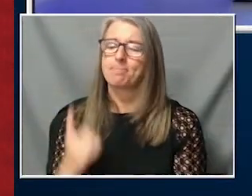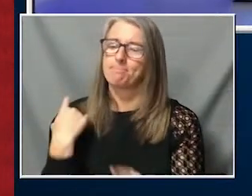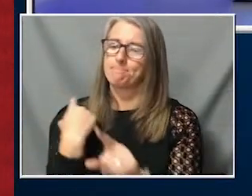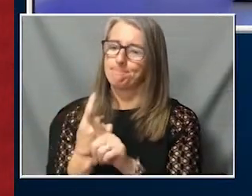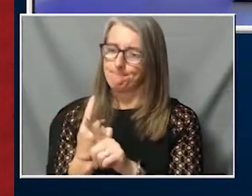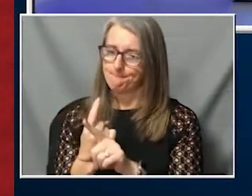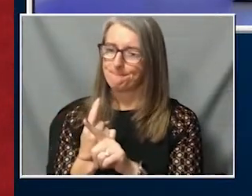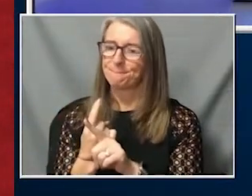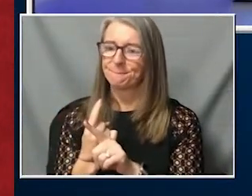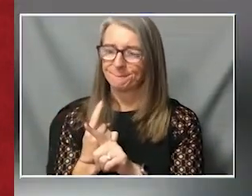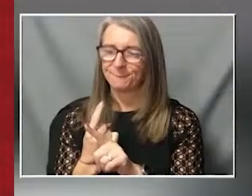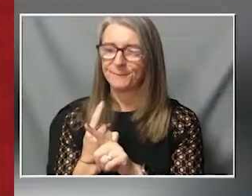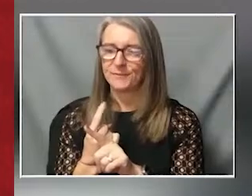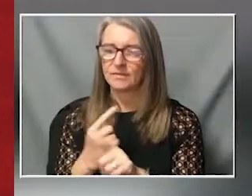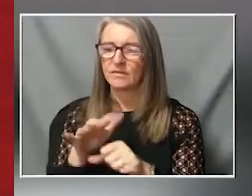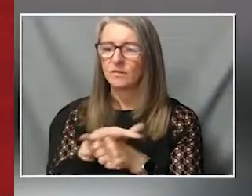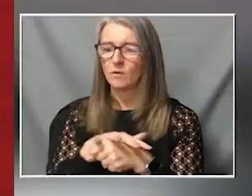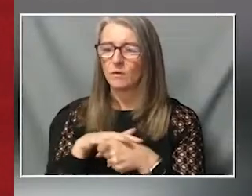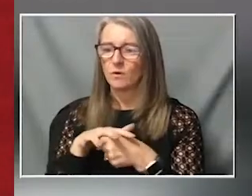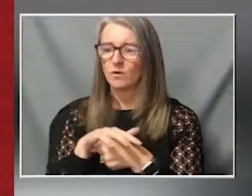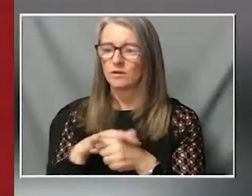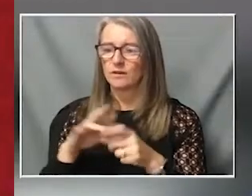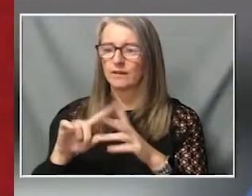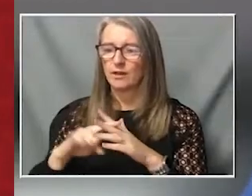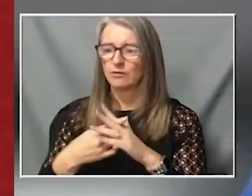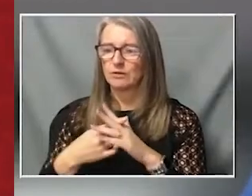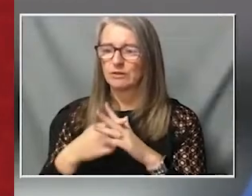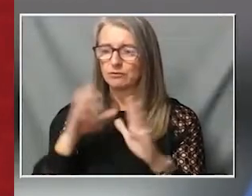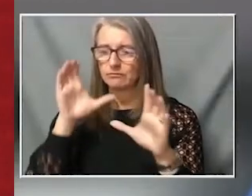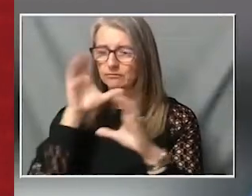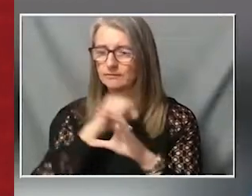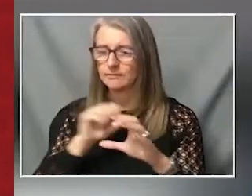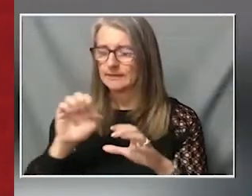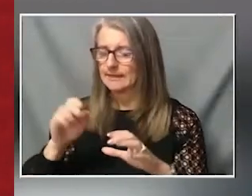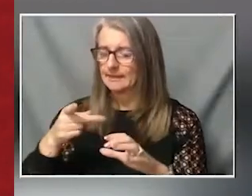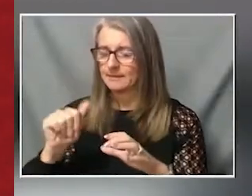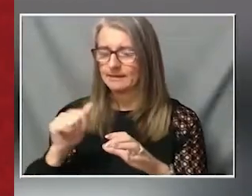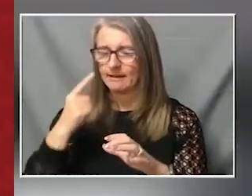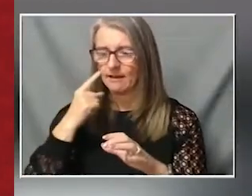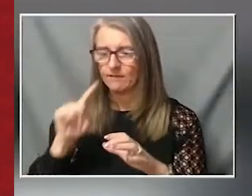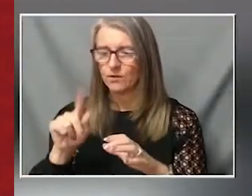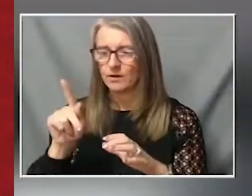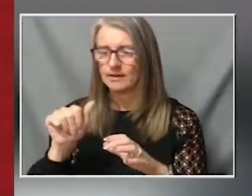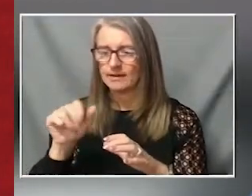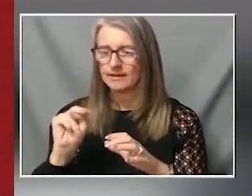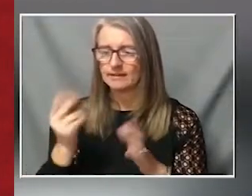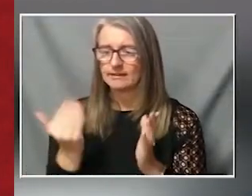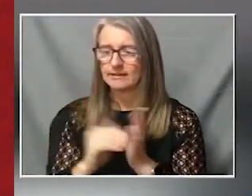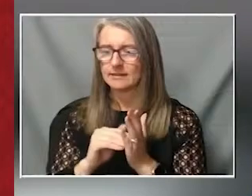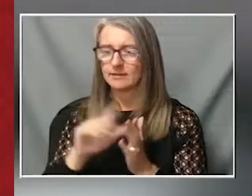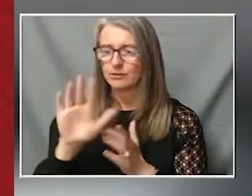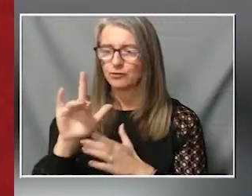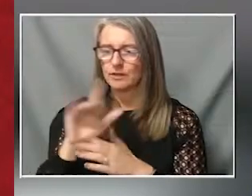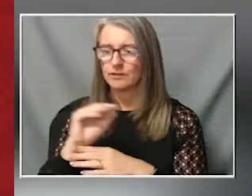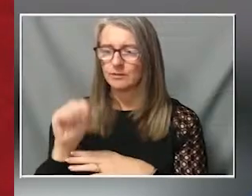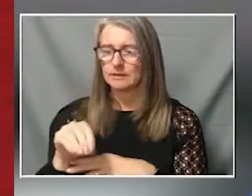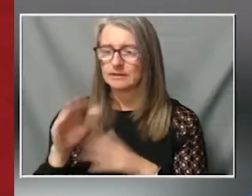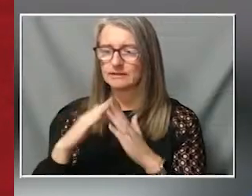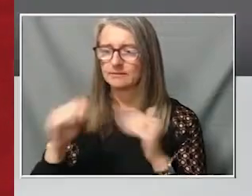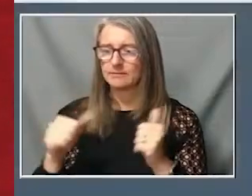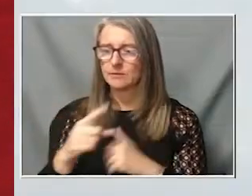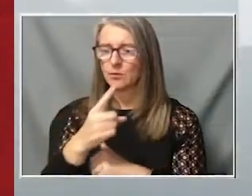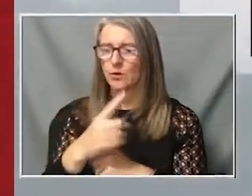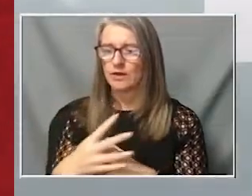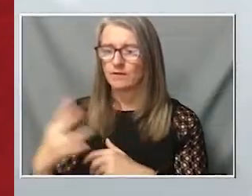Correct. And locally, the original estimate by EPA for Kansas was, again, about 25% of houses, or 1 in